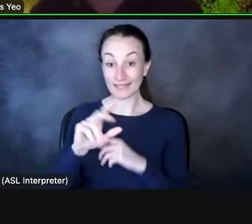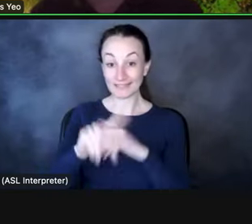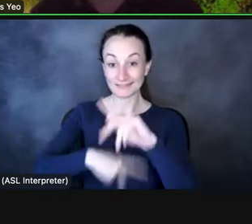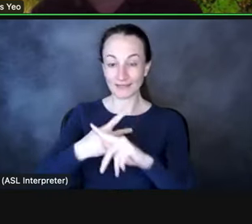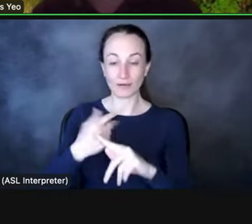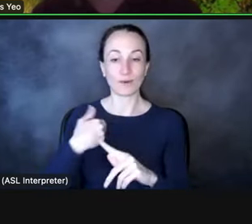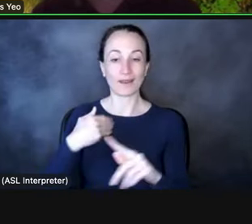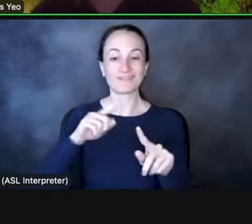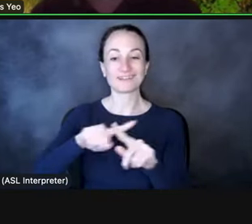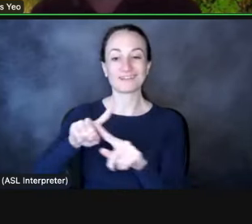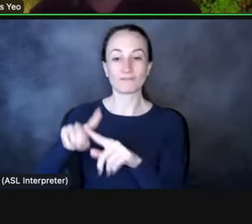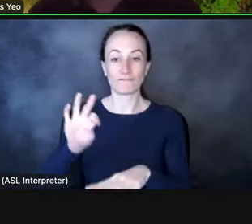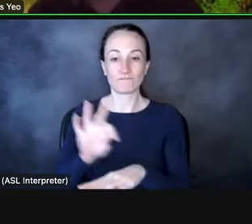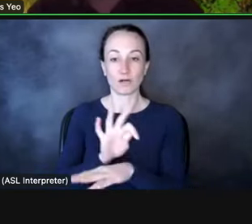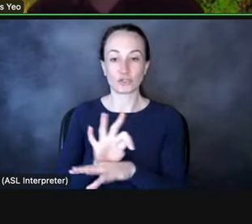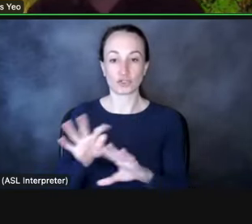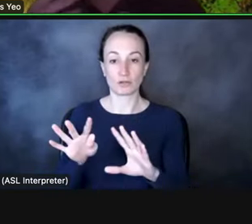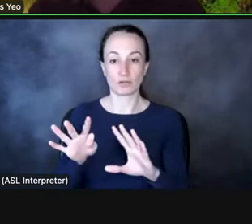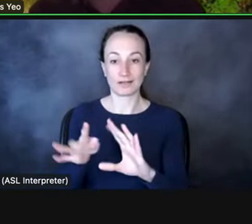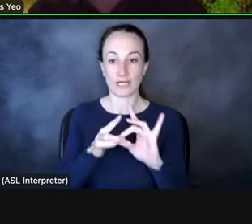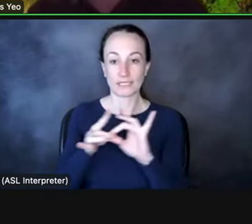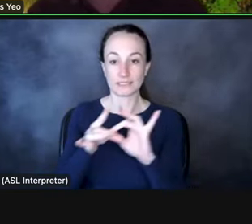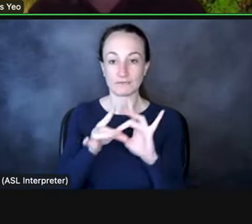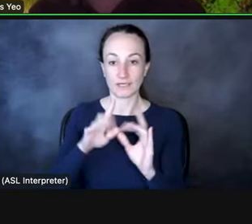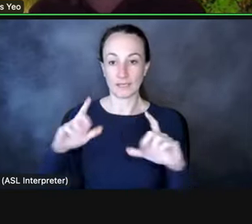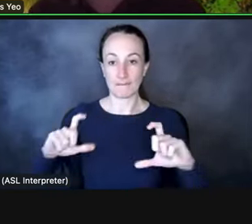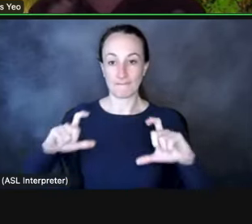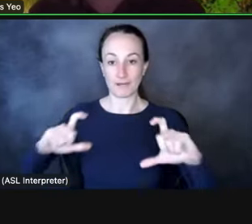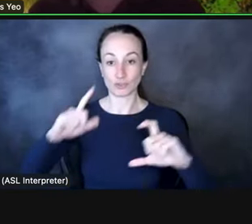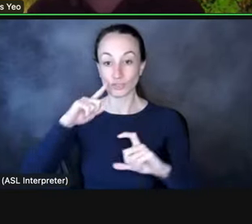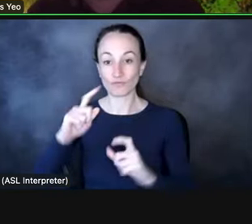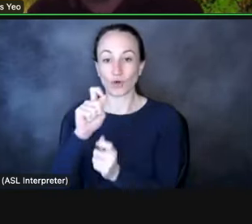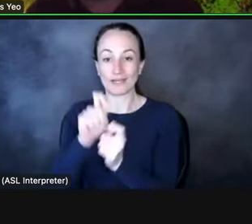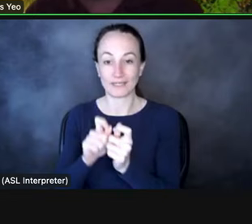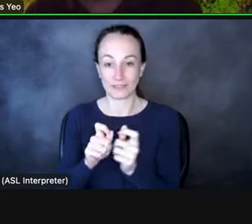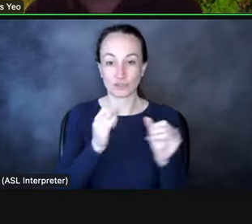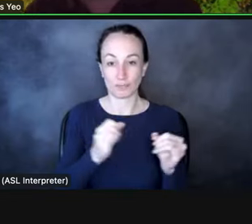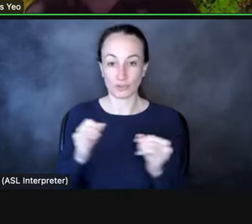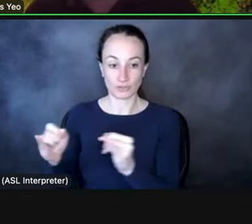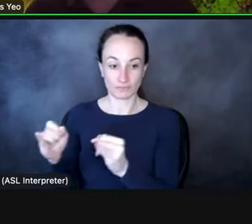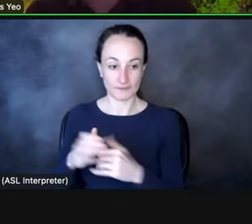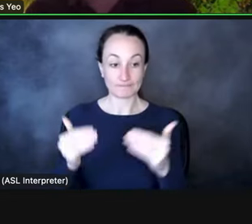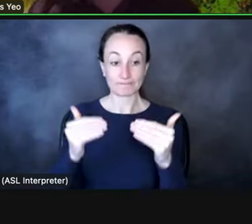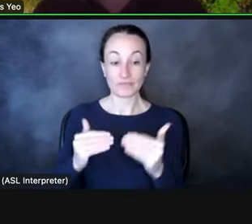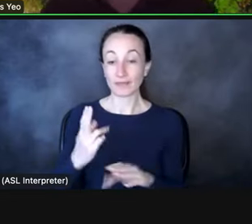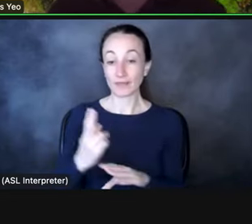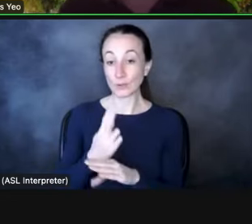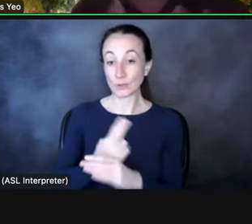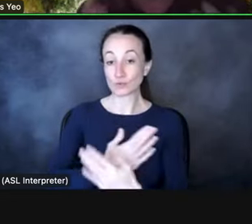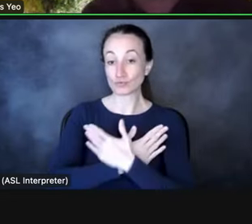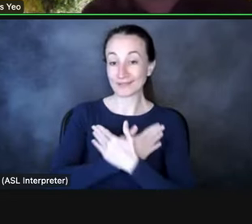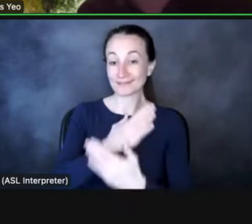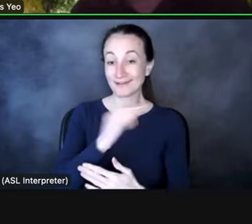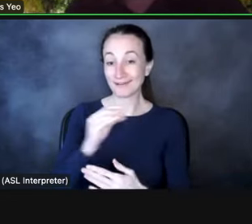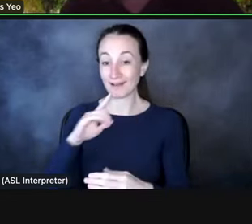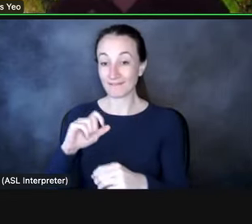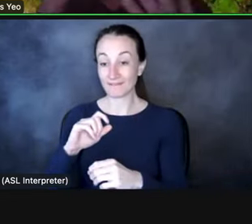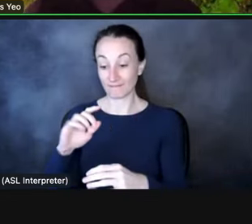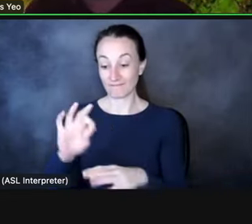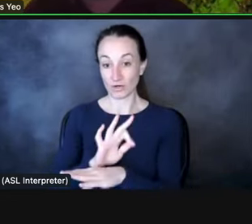each participant. We then use the resting and task function connectivity to predict 36